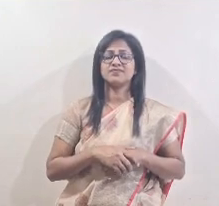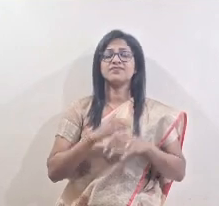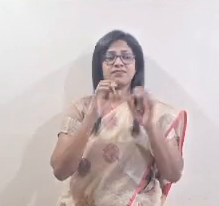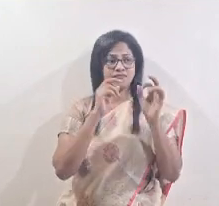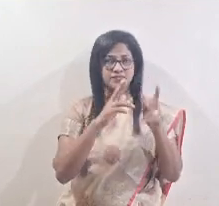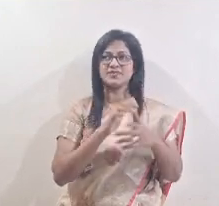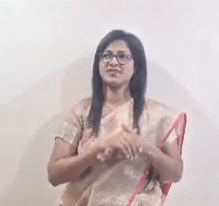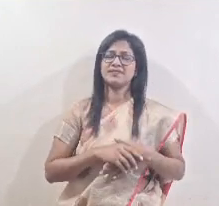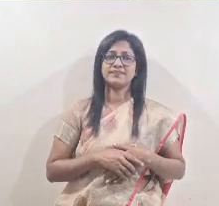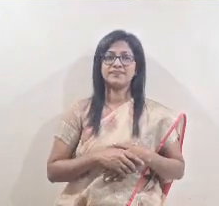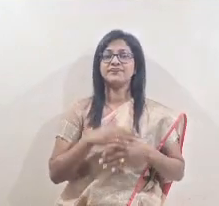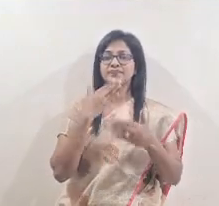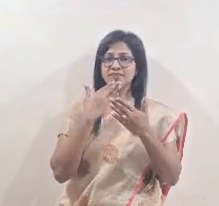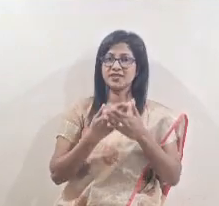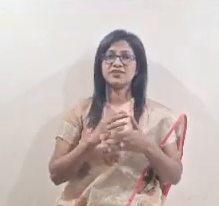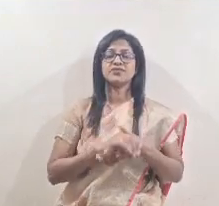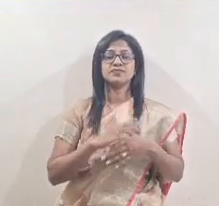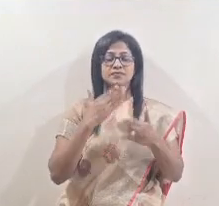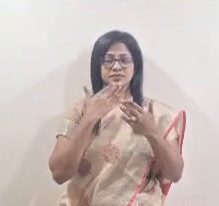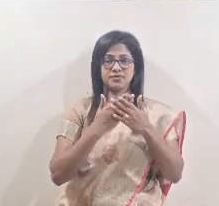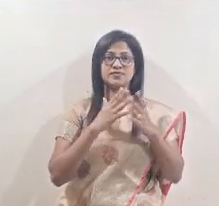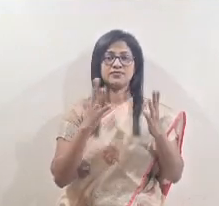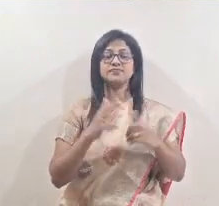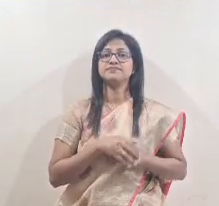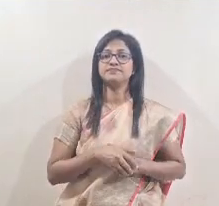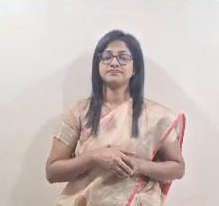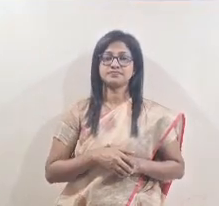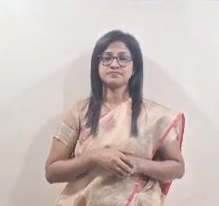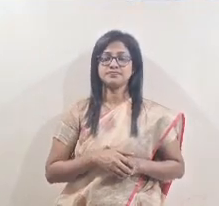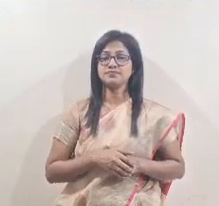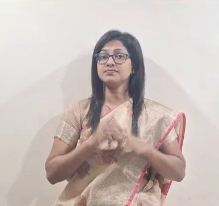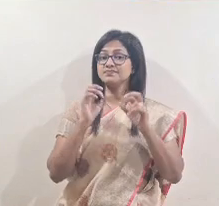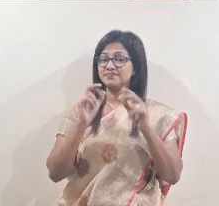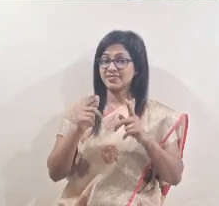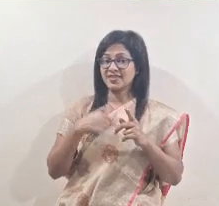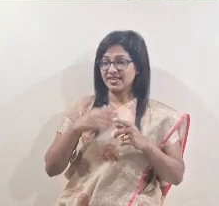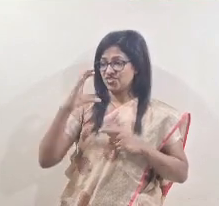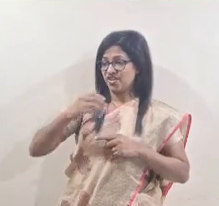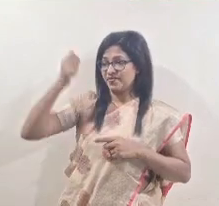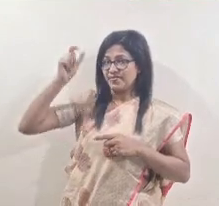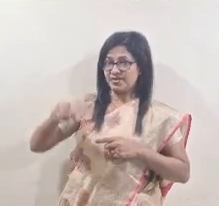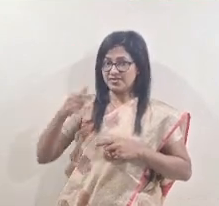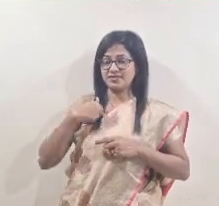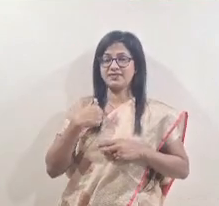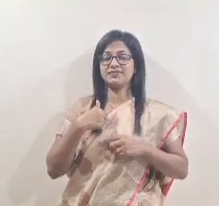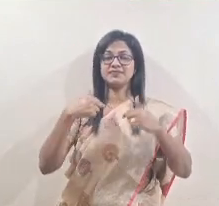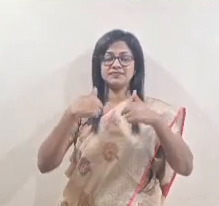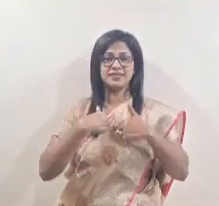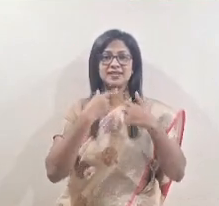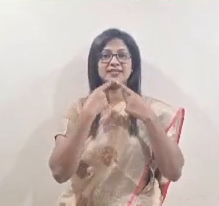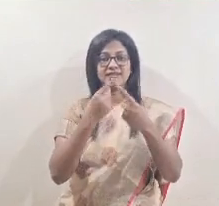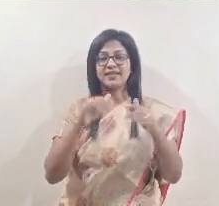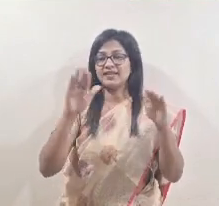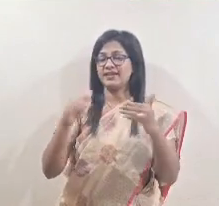Okay. Okay. Thank you. Thank you very much. So, on behalf of the chair, I would now like to invite